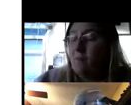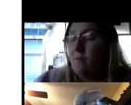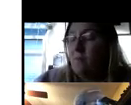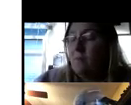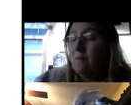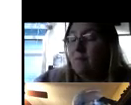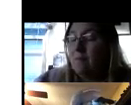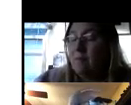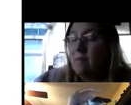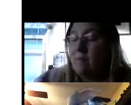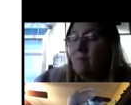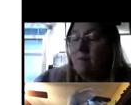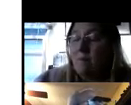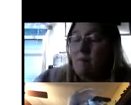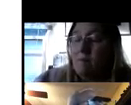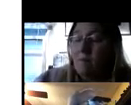we